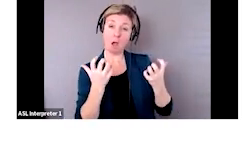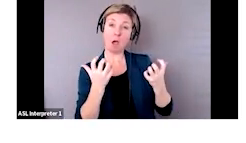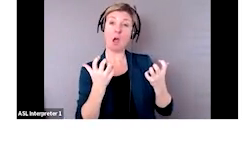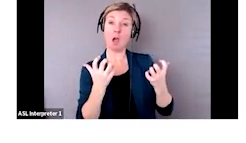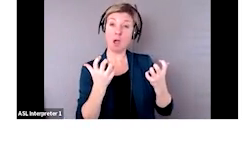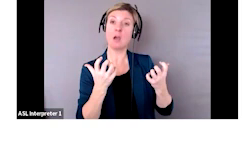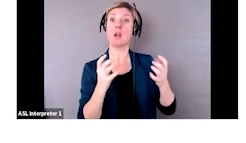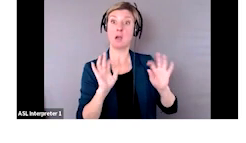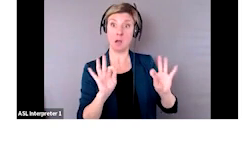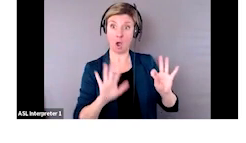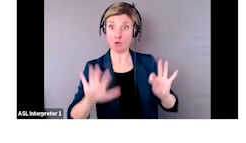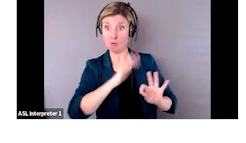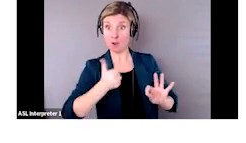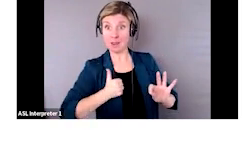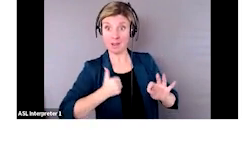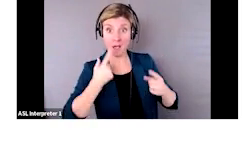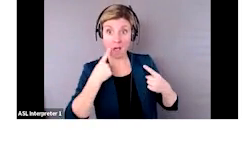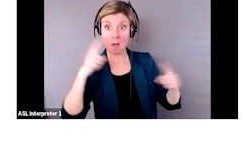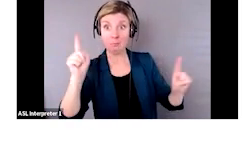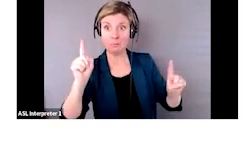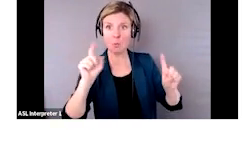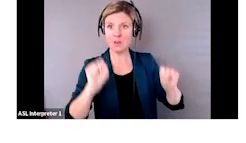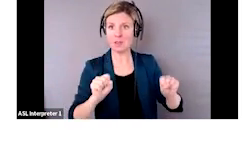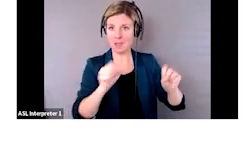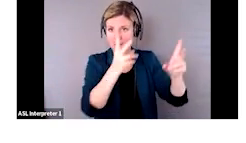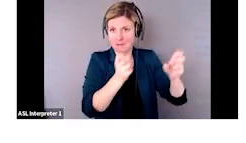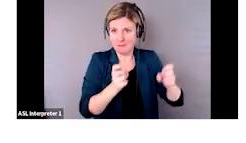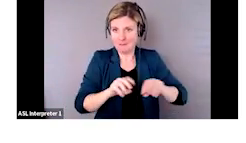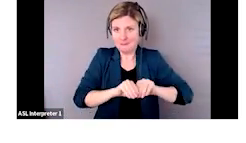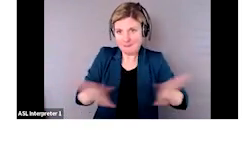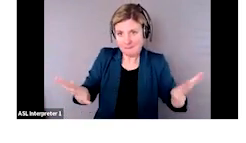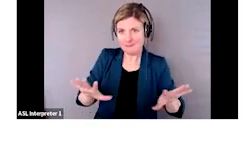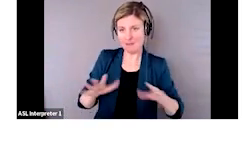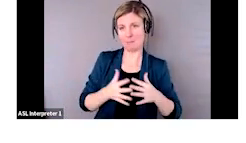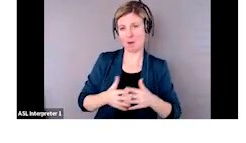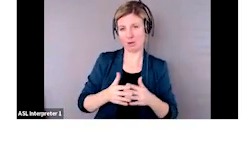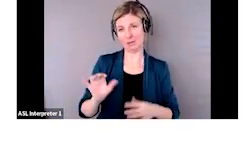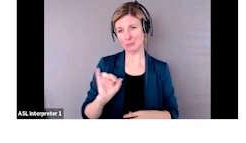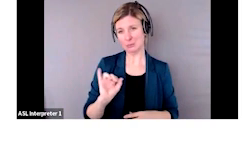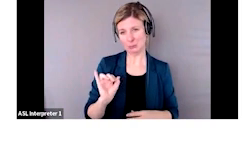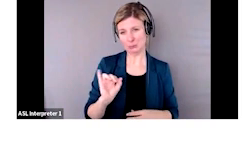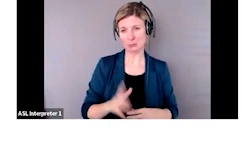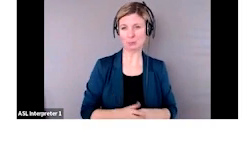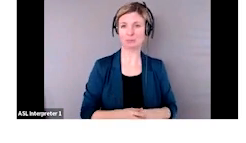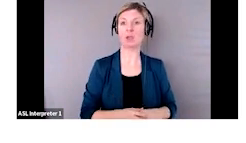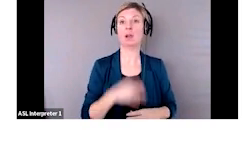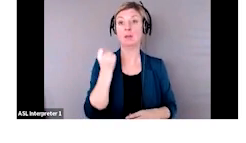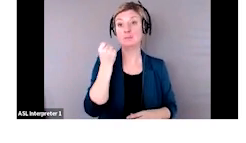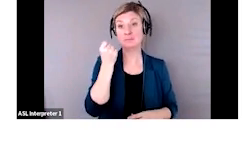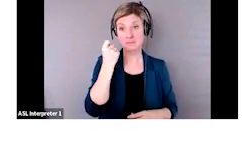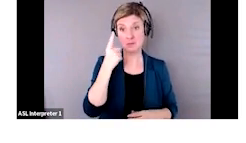down to the US, sorry. What that means, though, is we have to invest in Amazon Canada as a channel.